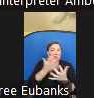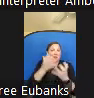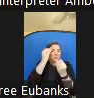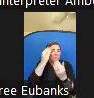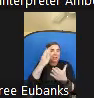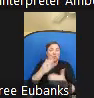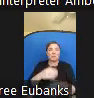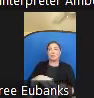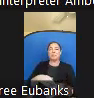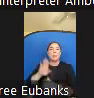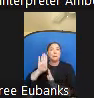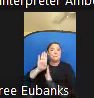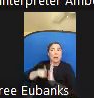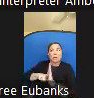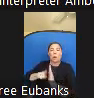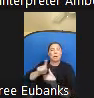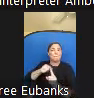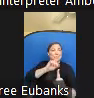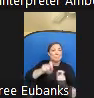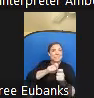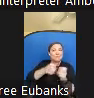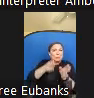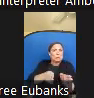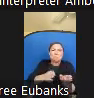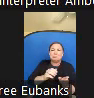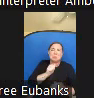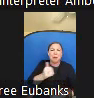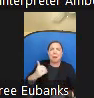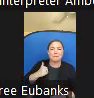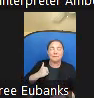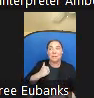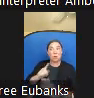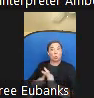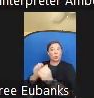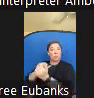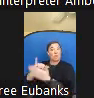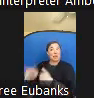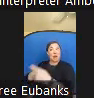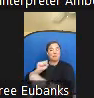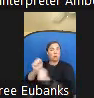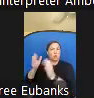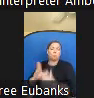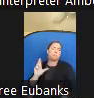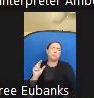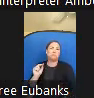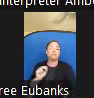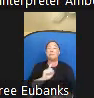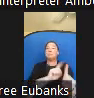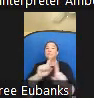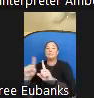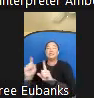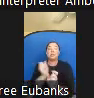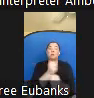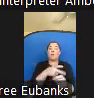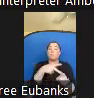autobiographical descriptions. Now, this is not unique to ceramic workers. However, unlike other craft professions, we